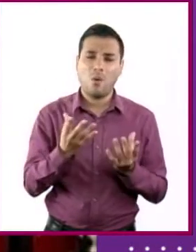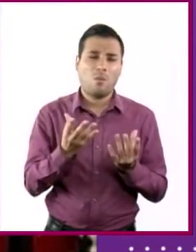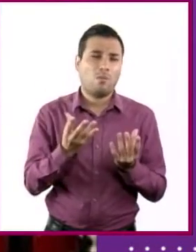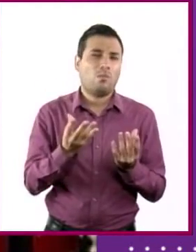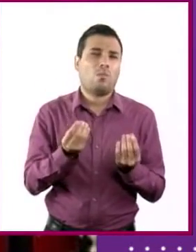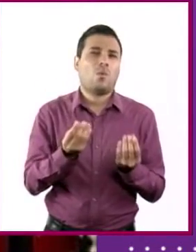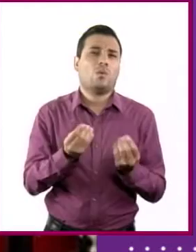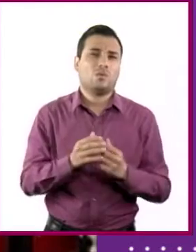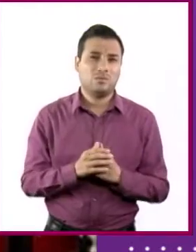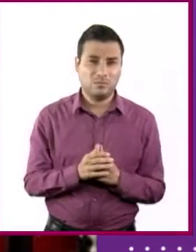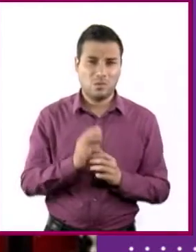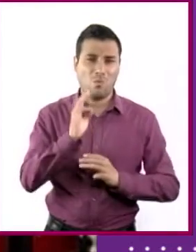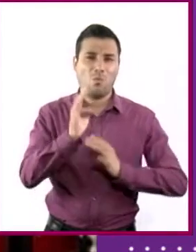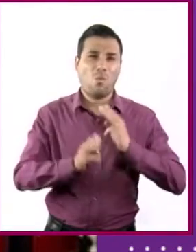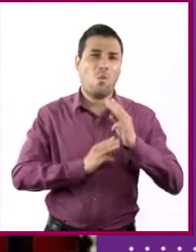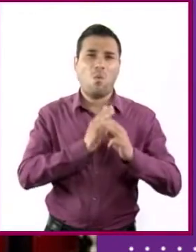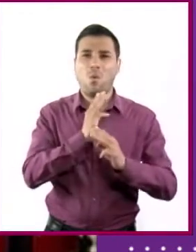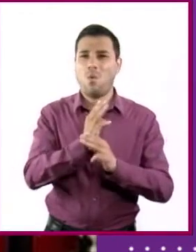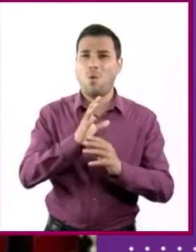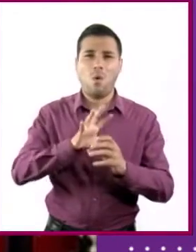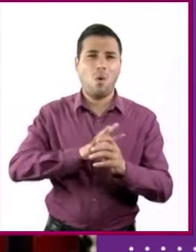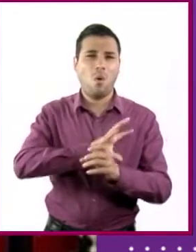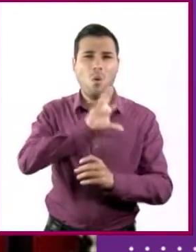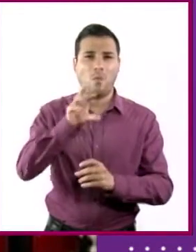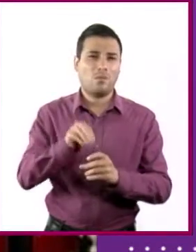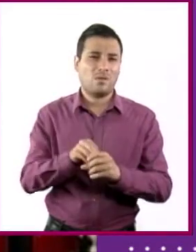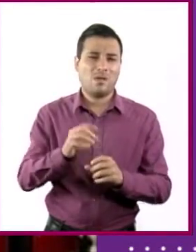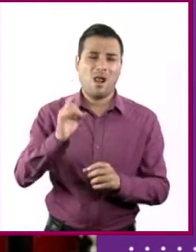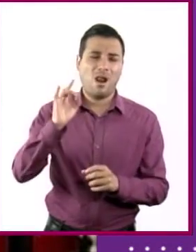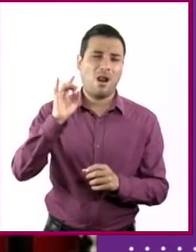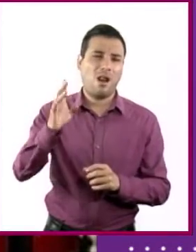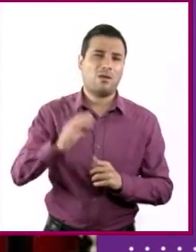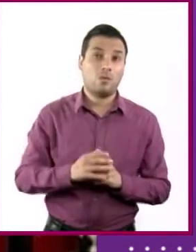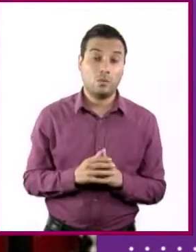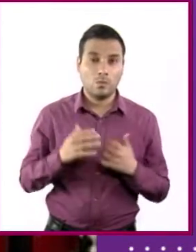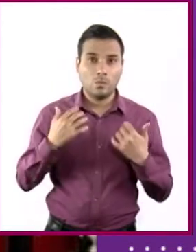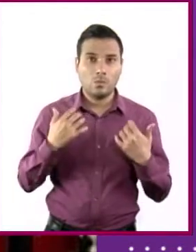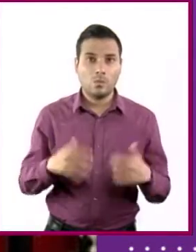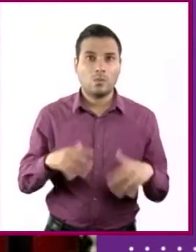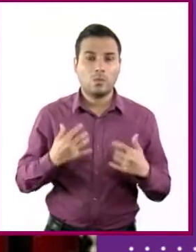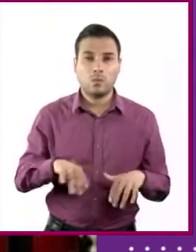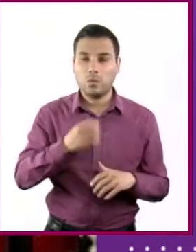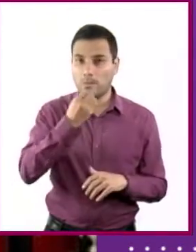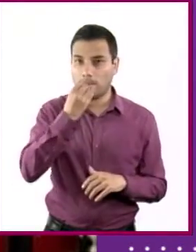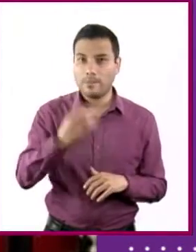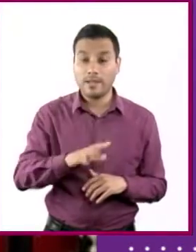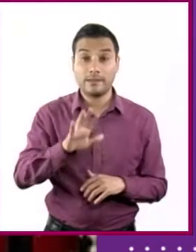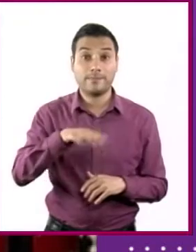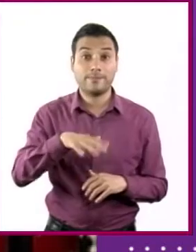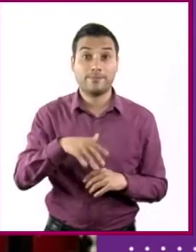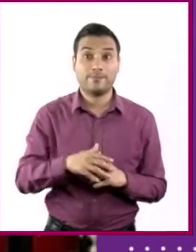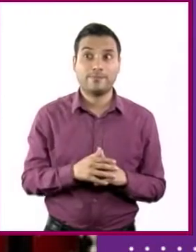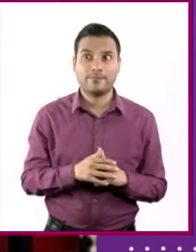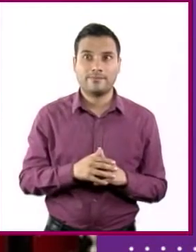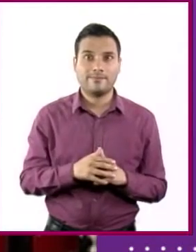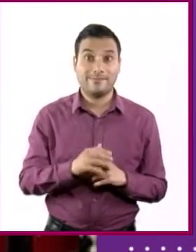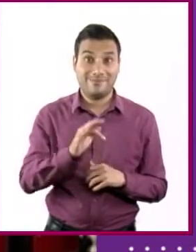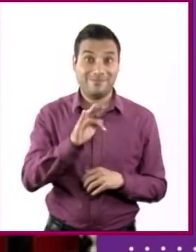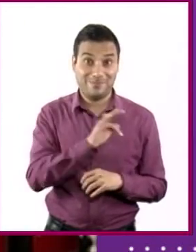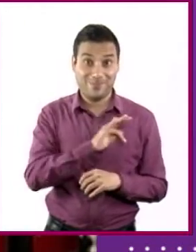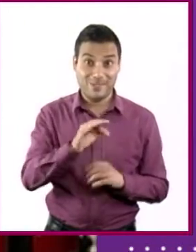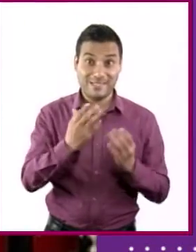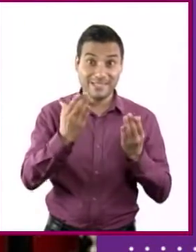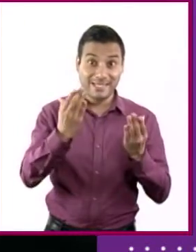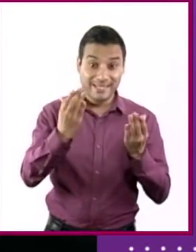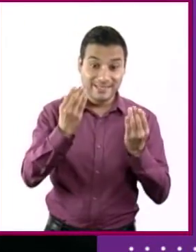know the entire world. How exciting! And finally, can you please show us how to practice